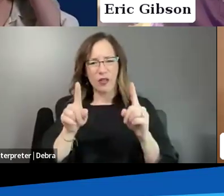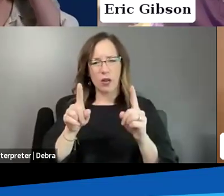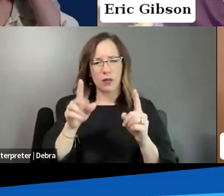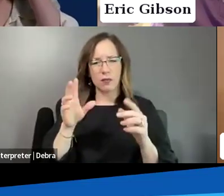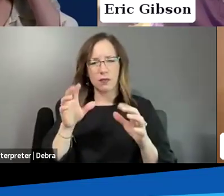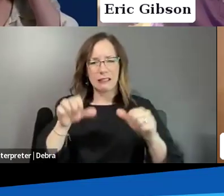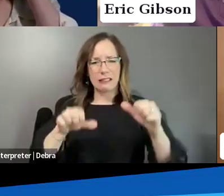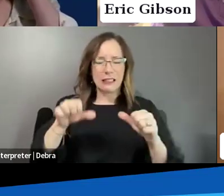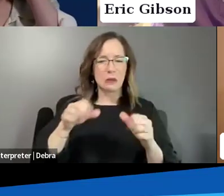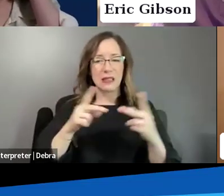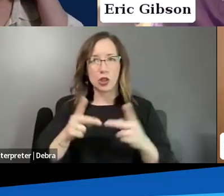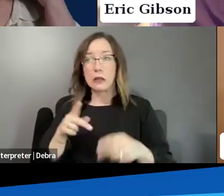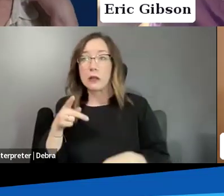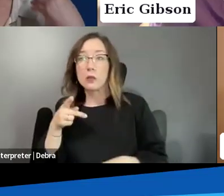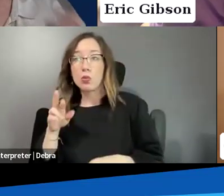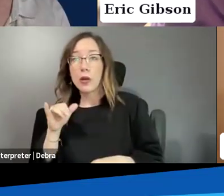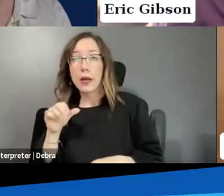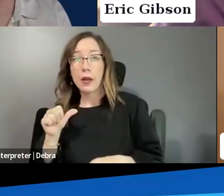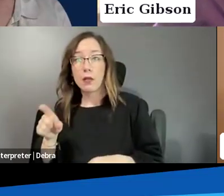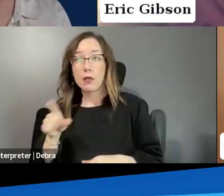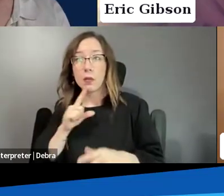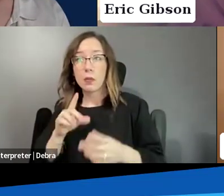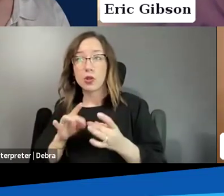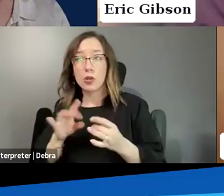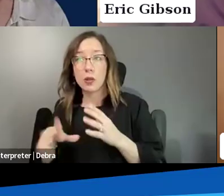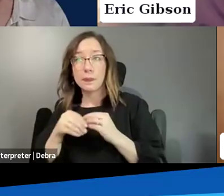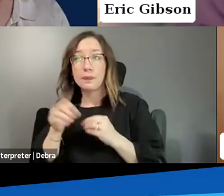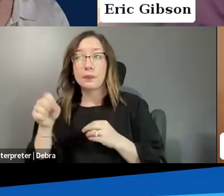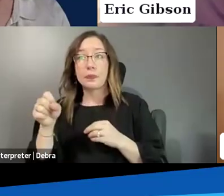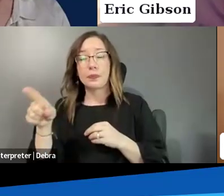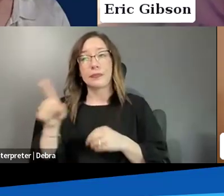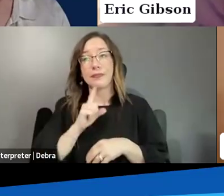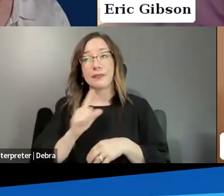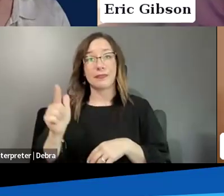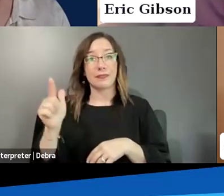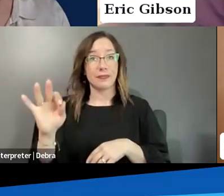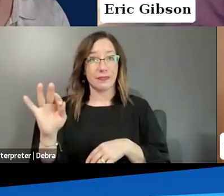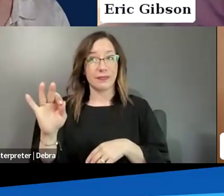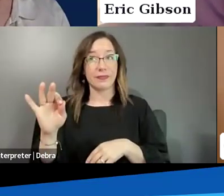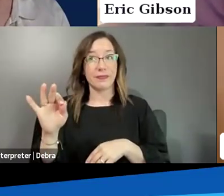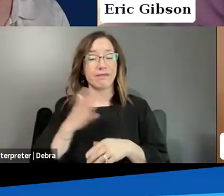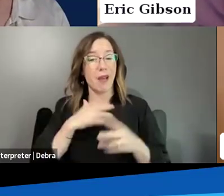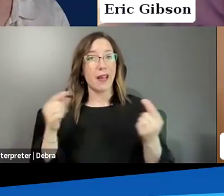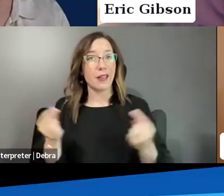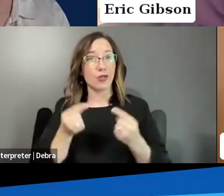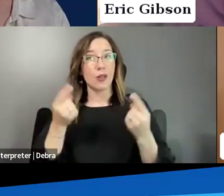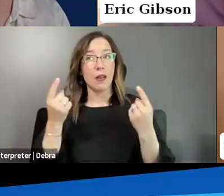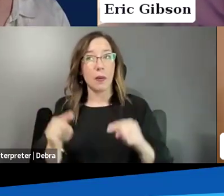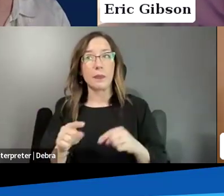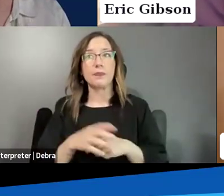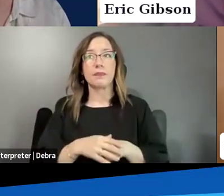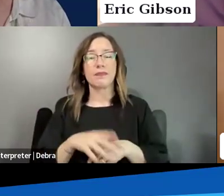Priya, you were going to add on to something. So yeah, I was 29 when I had my injury, and I